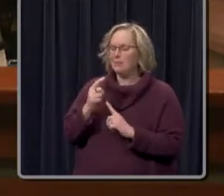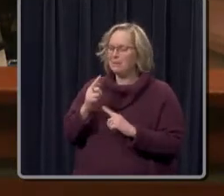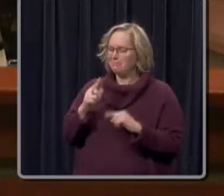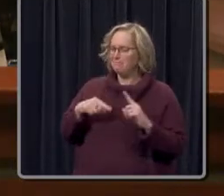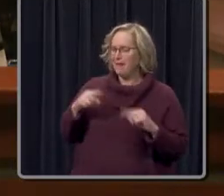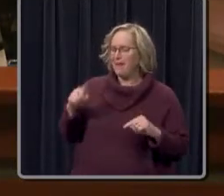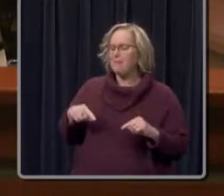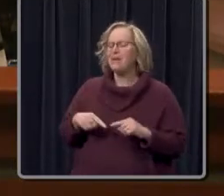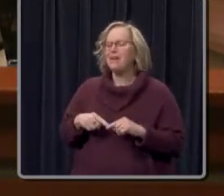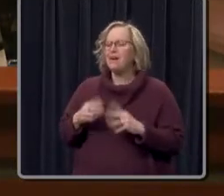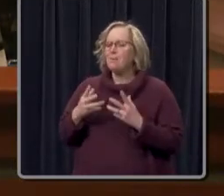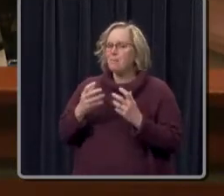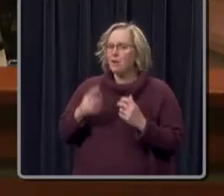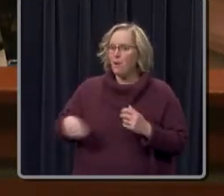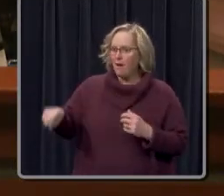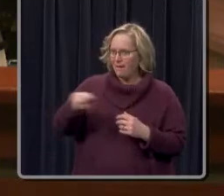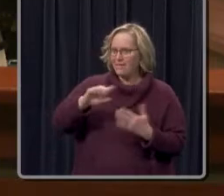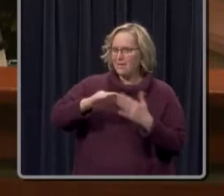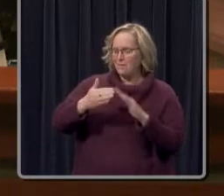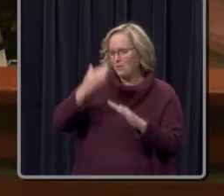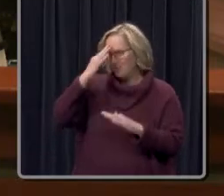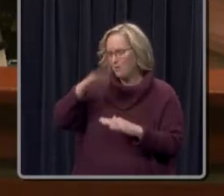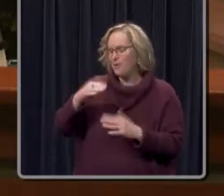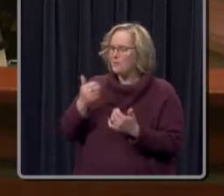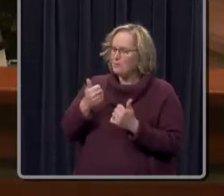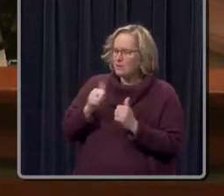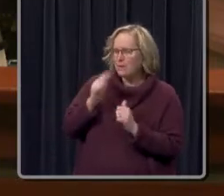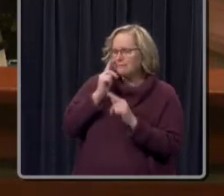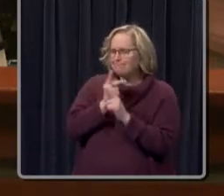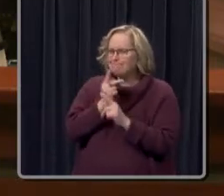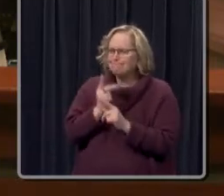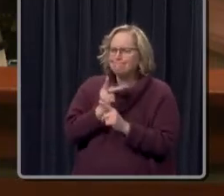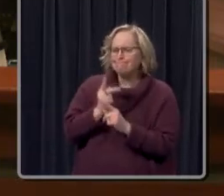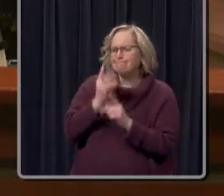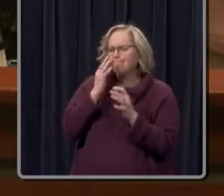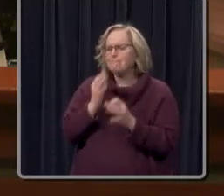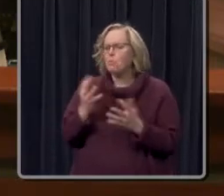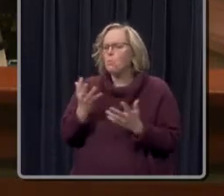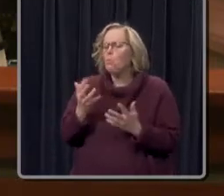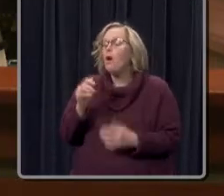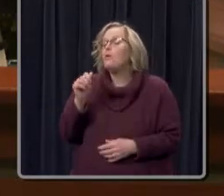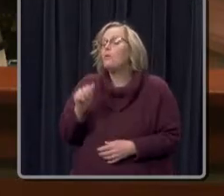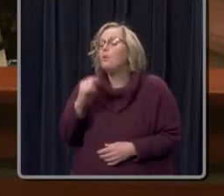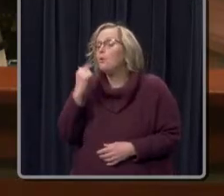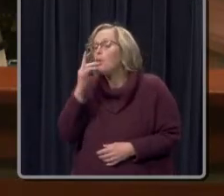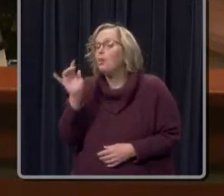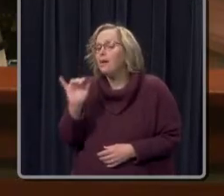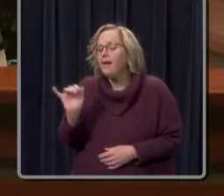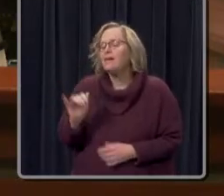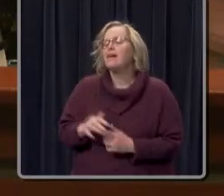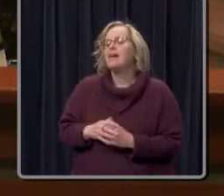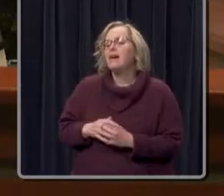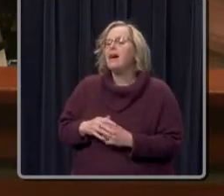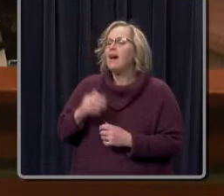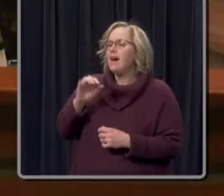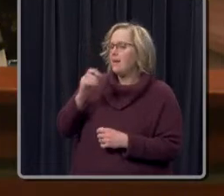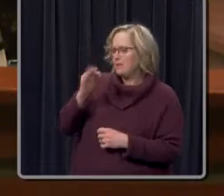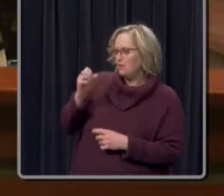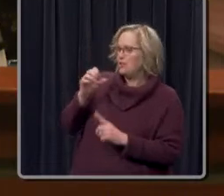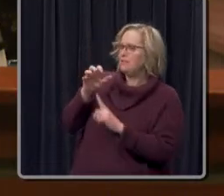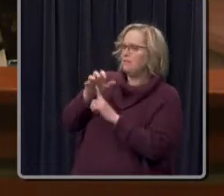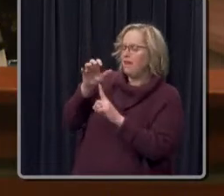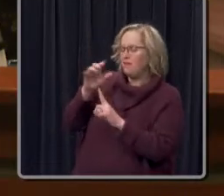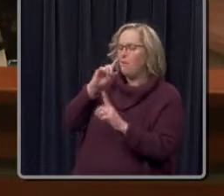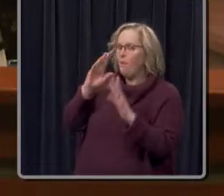all in our community to know that we're trying to work through that and determining what it can look like. And as a Chiefs fan, I hope they get